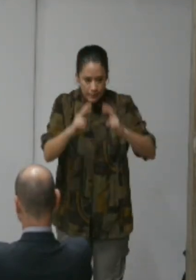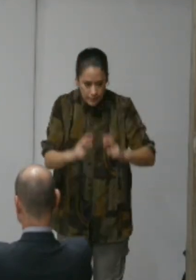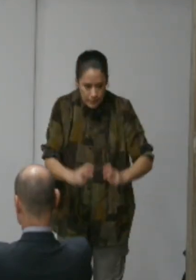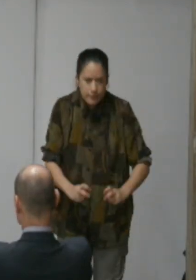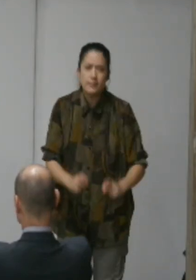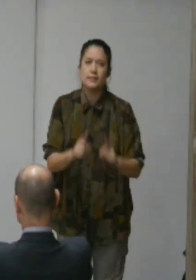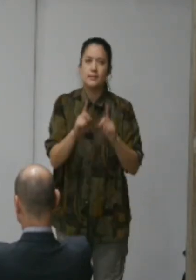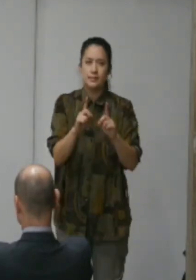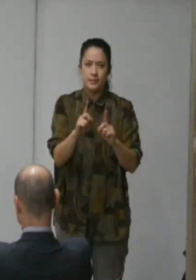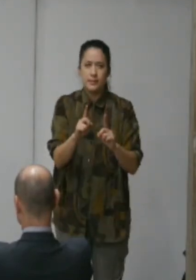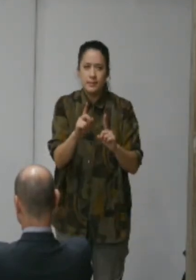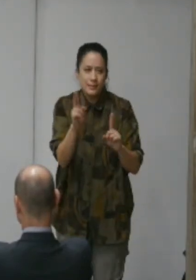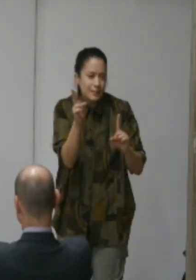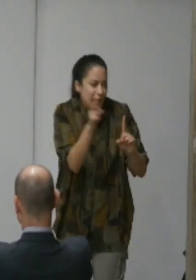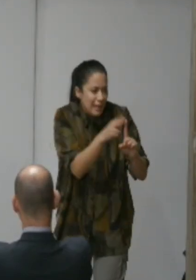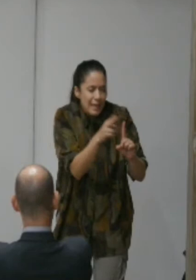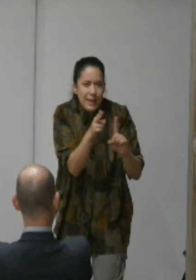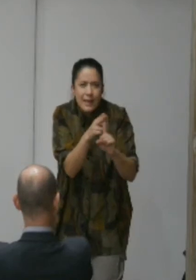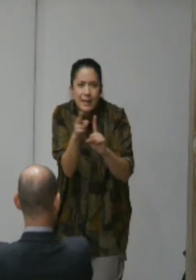And I think I'd like to add